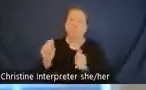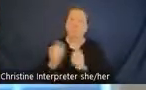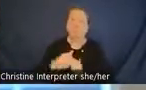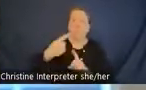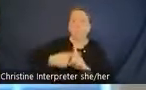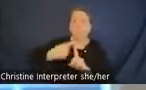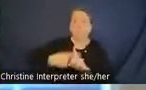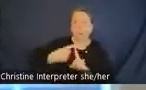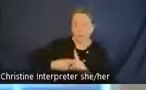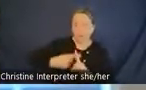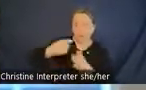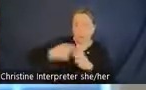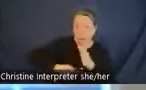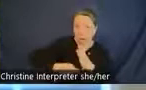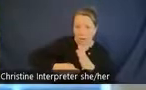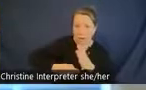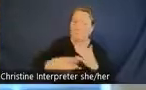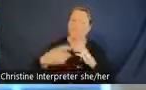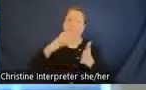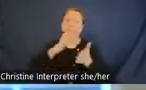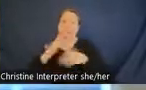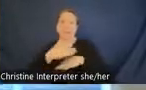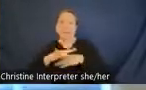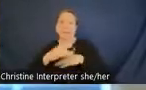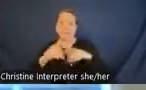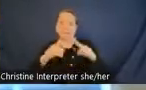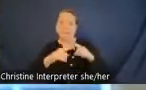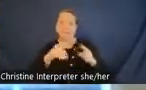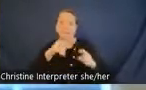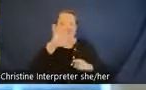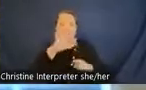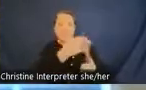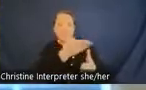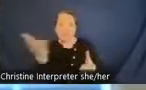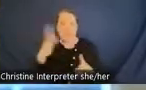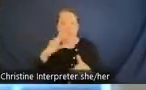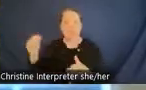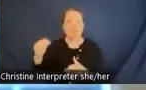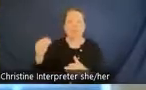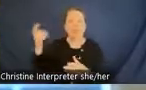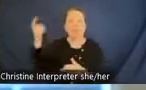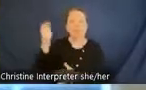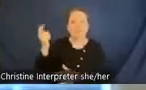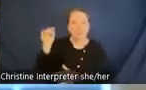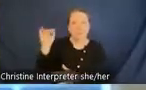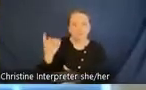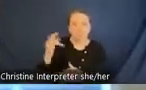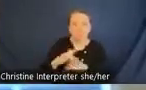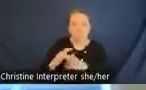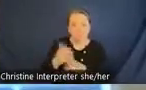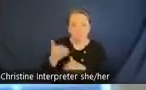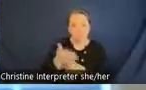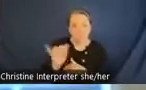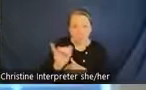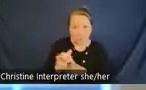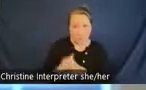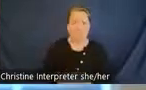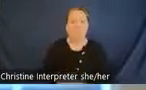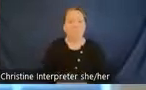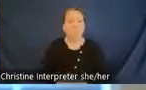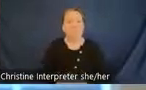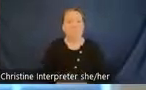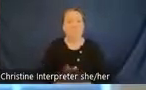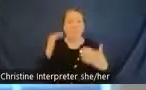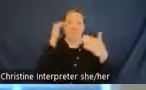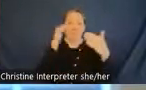that are available to the public and their project-based subsidies that are available at that location. The list